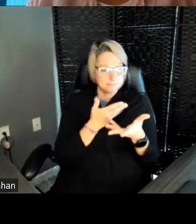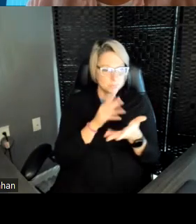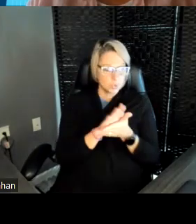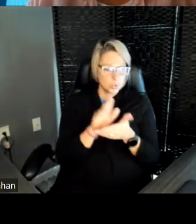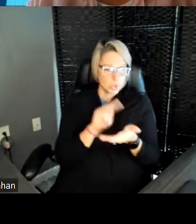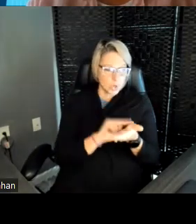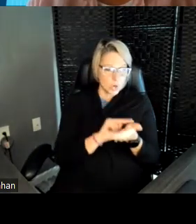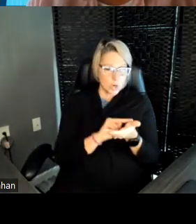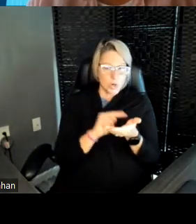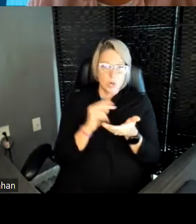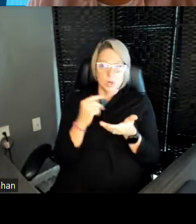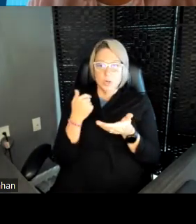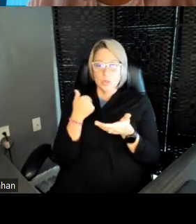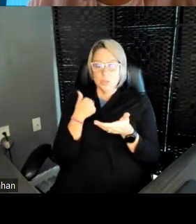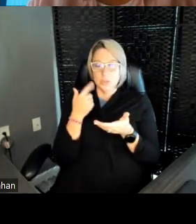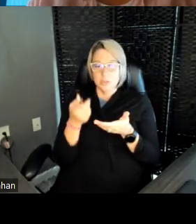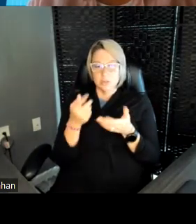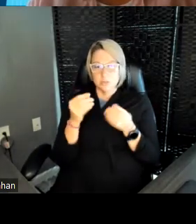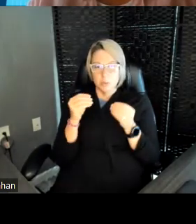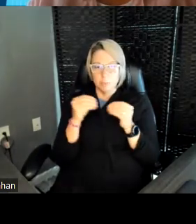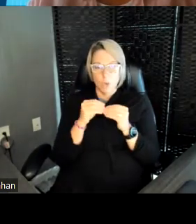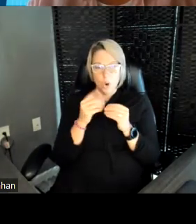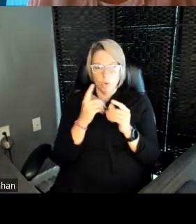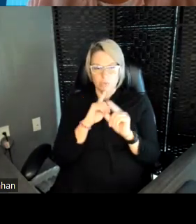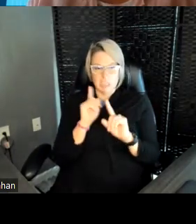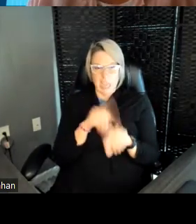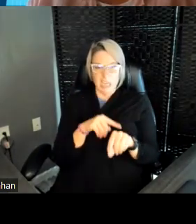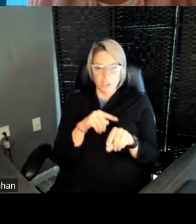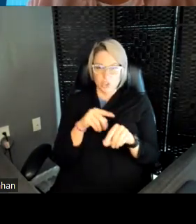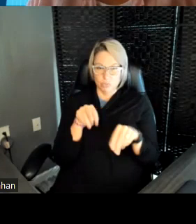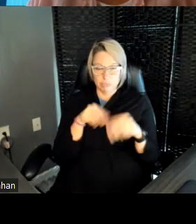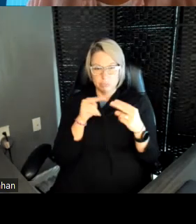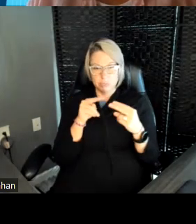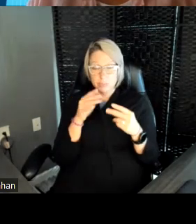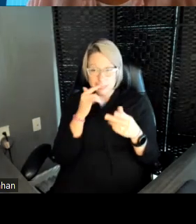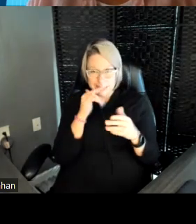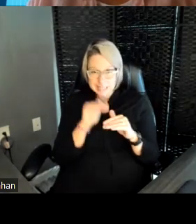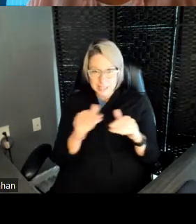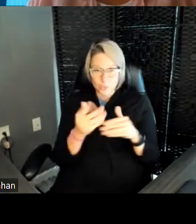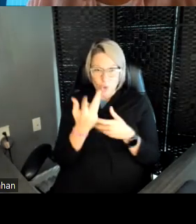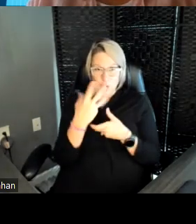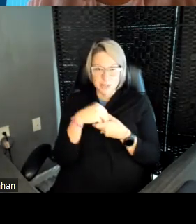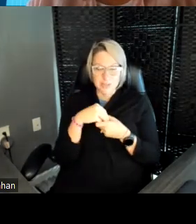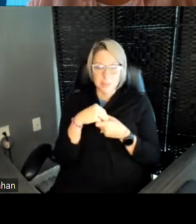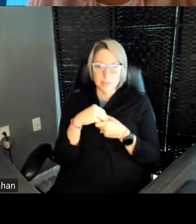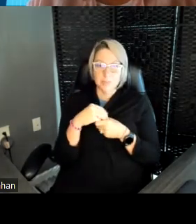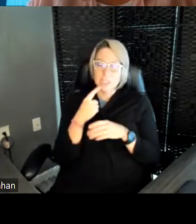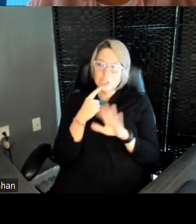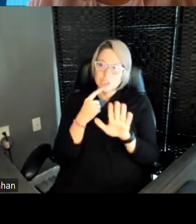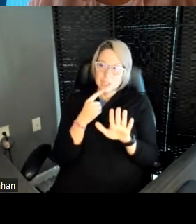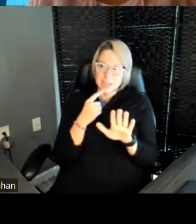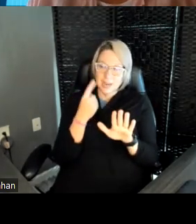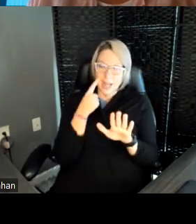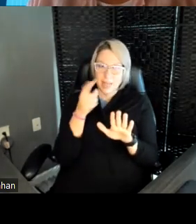more aversive reactions to eye contact, kids with autism. And she said a really important thing to me. She said, I think you need to put it in the